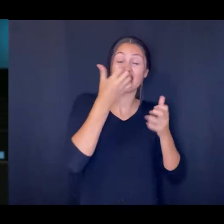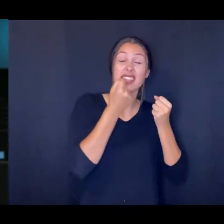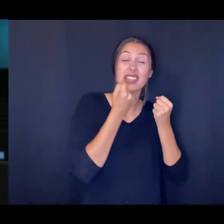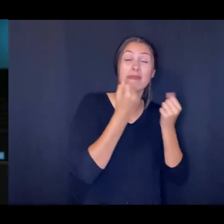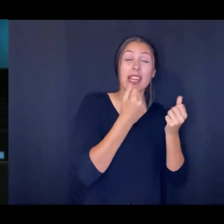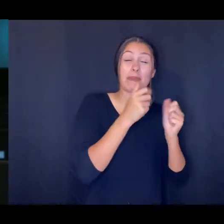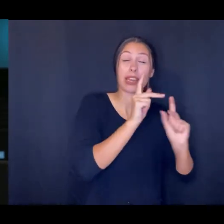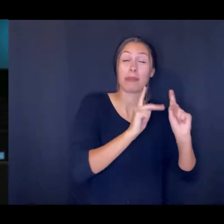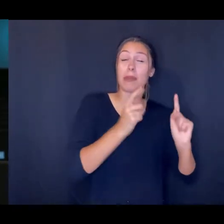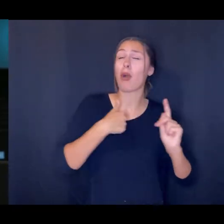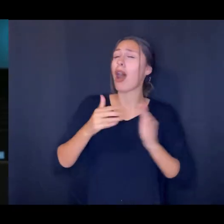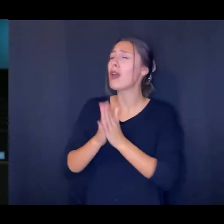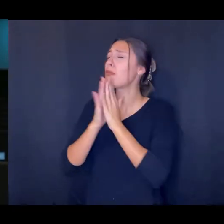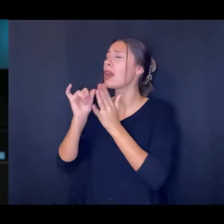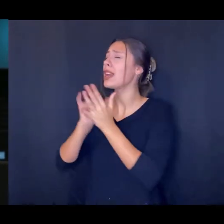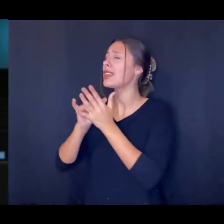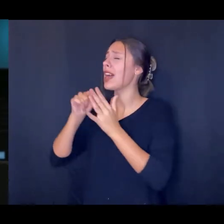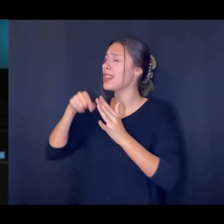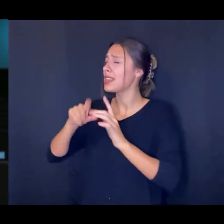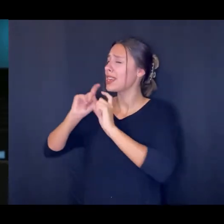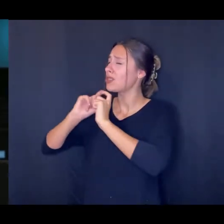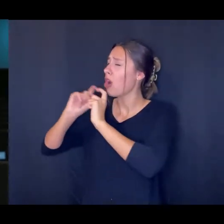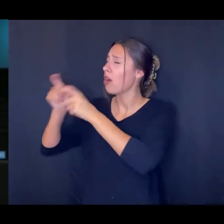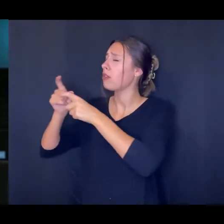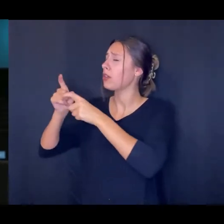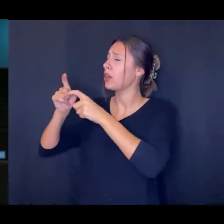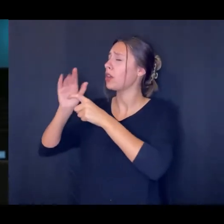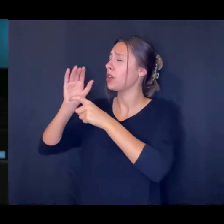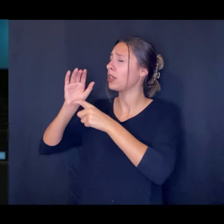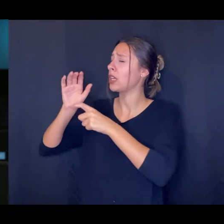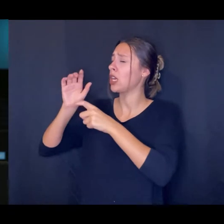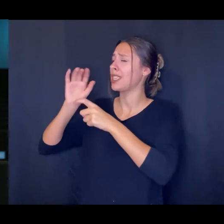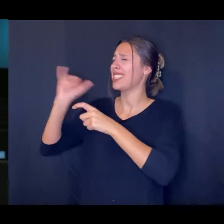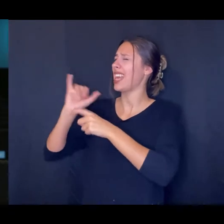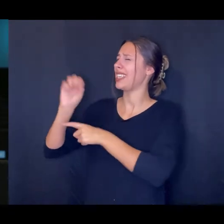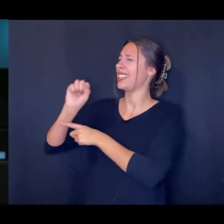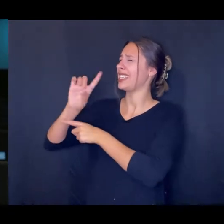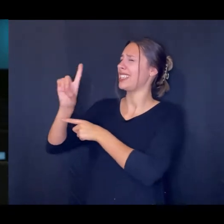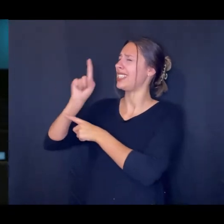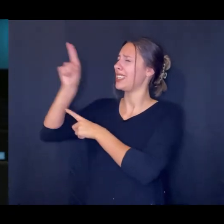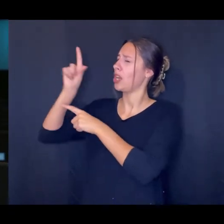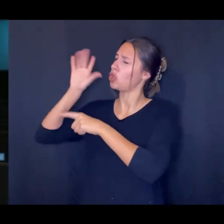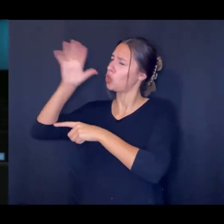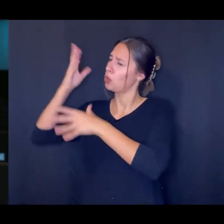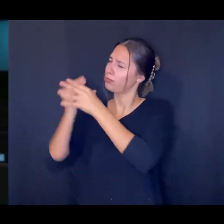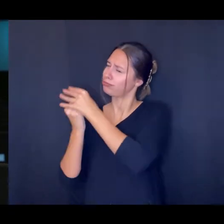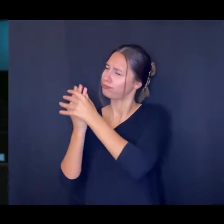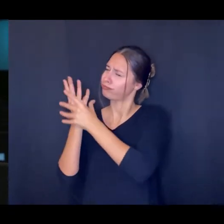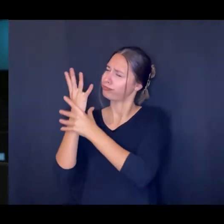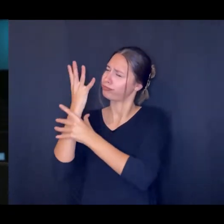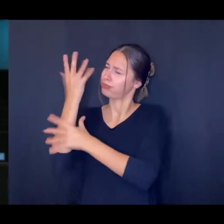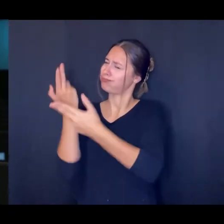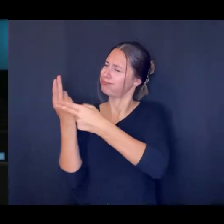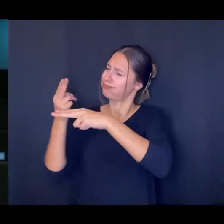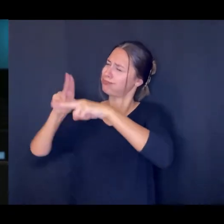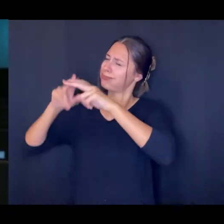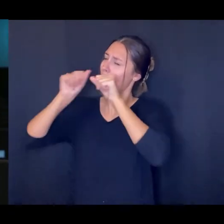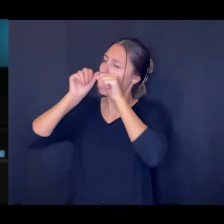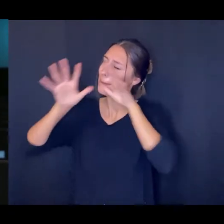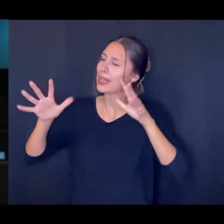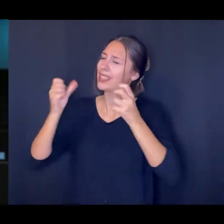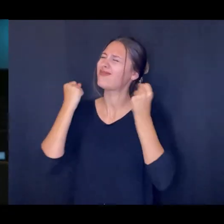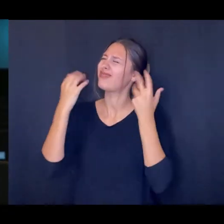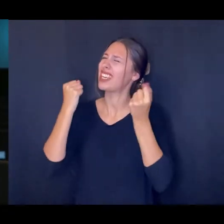offering, we would see it as a seed that you are going to blow on, you're going to fertilize, and you're going to grow and multiply to